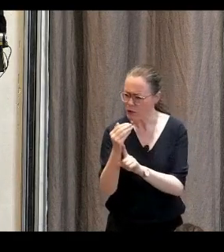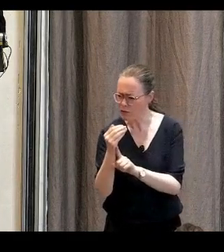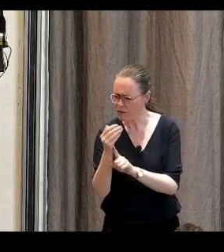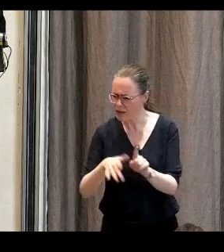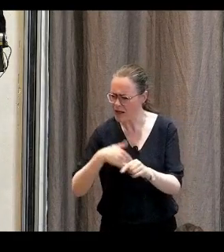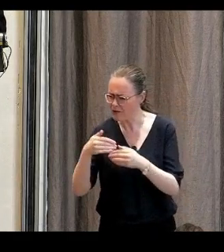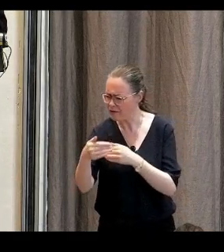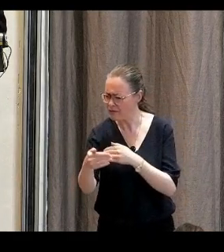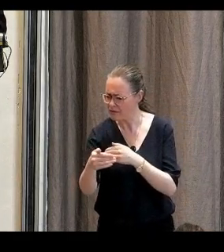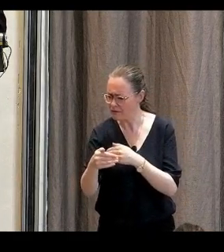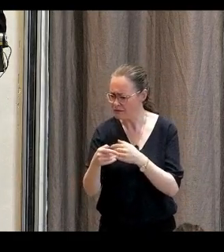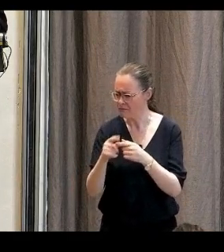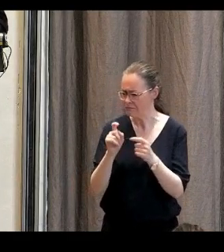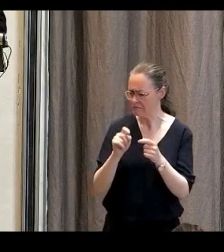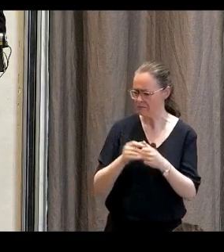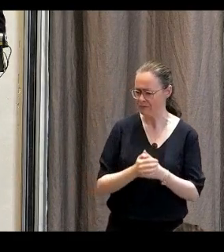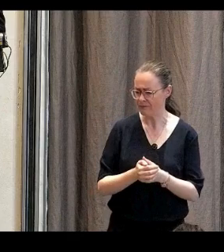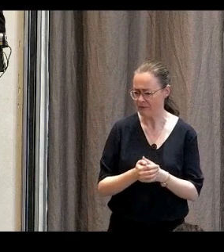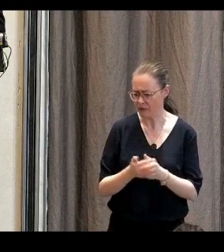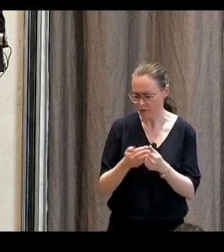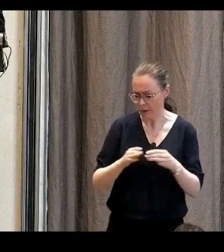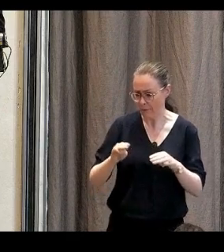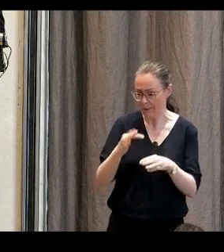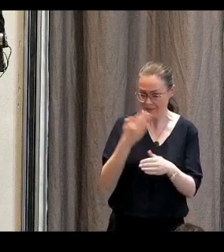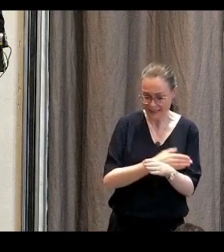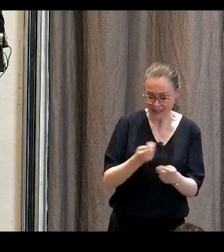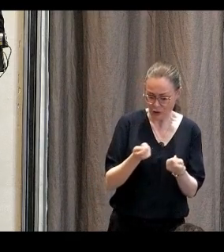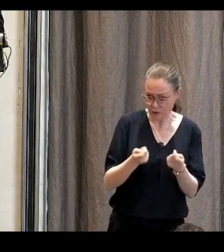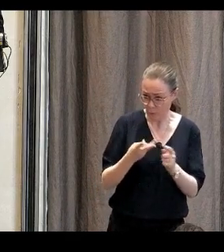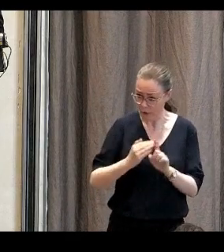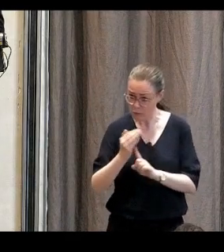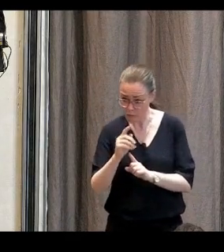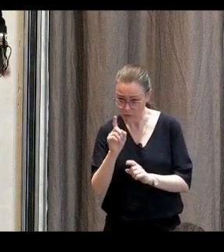life of people that start that treatment.